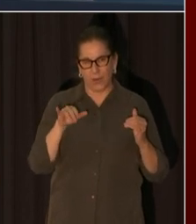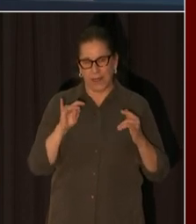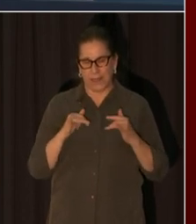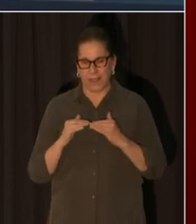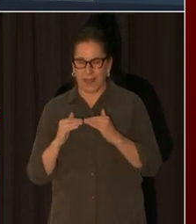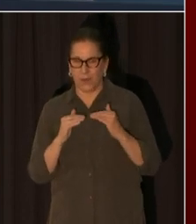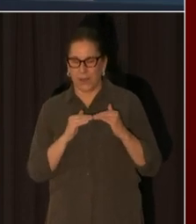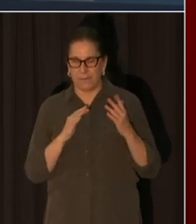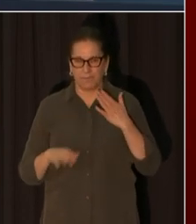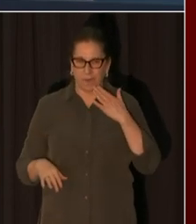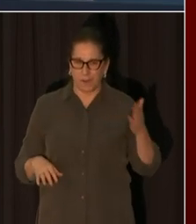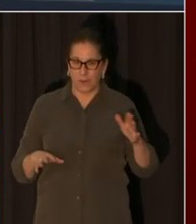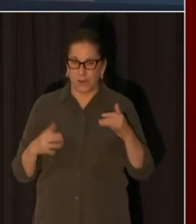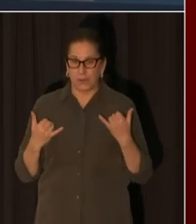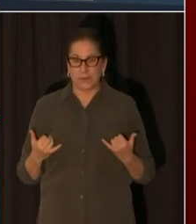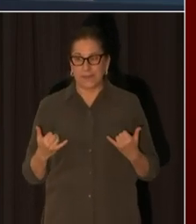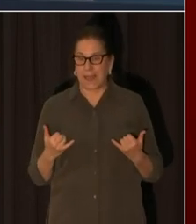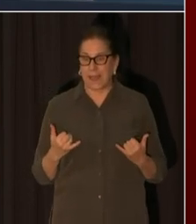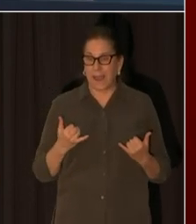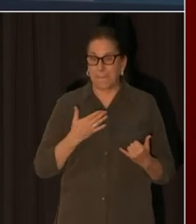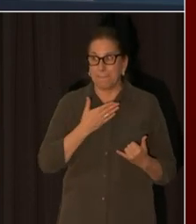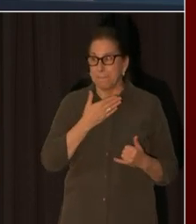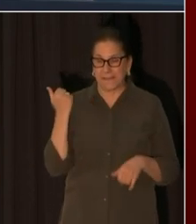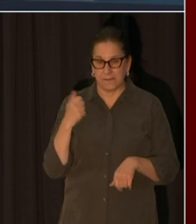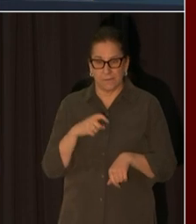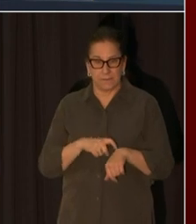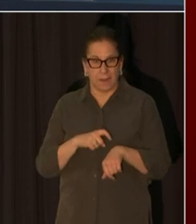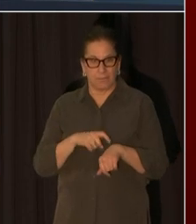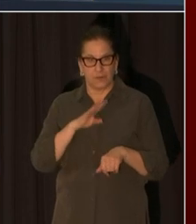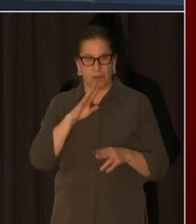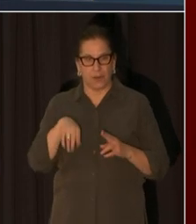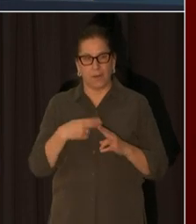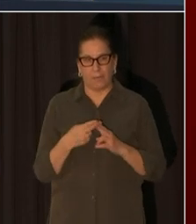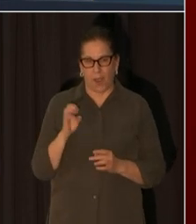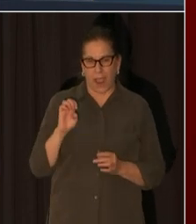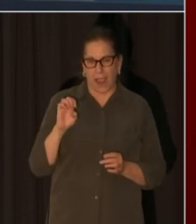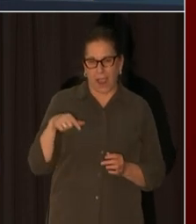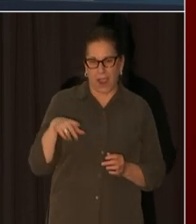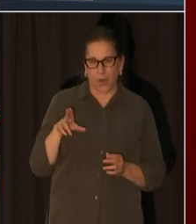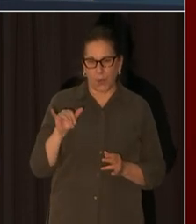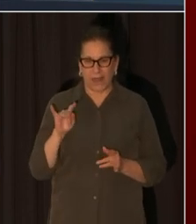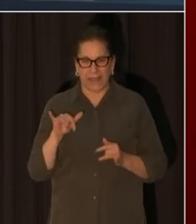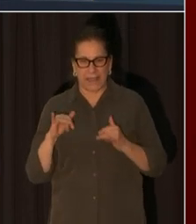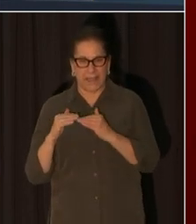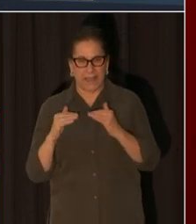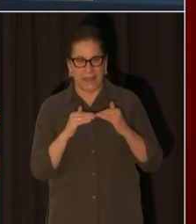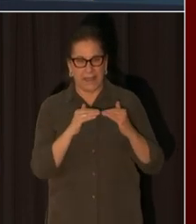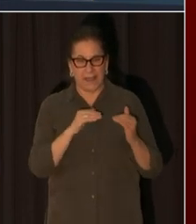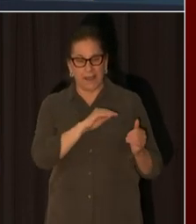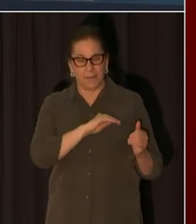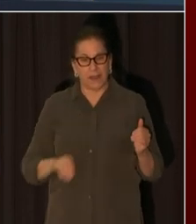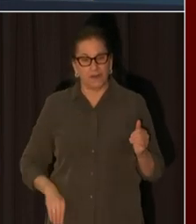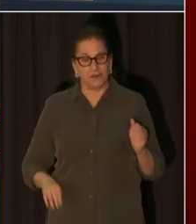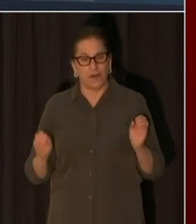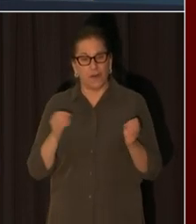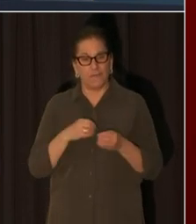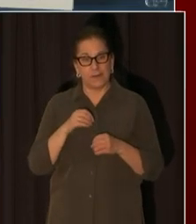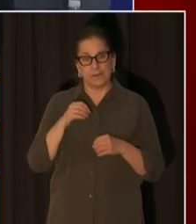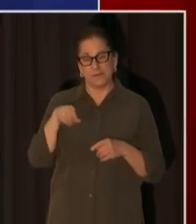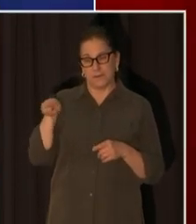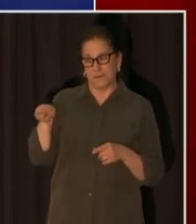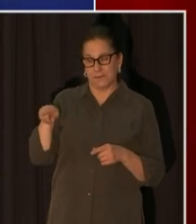African American Affairs in Washington, D.C., and delighted to join everyone today. I definitely want to thank